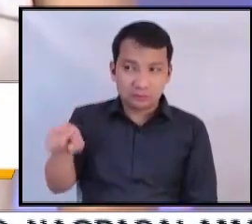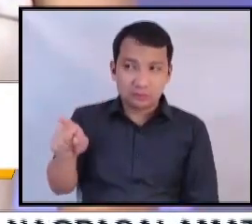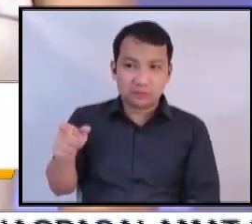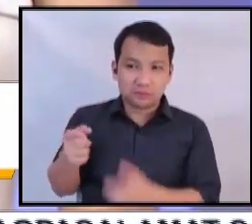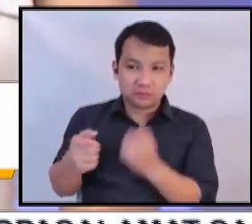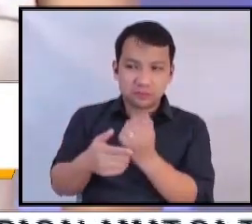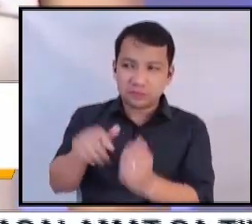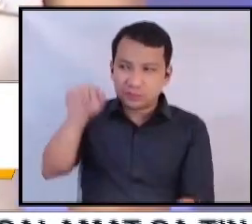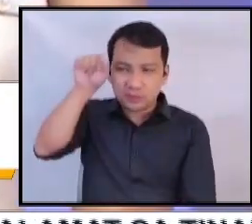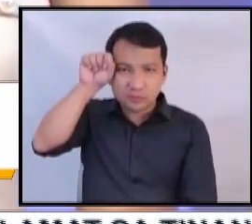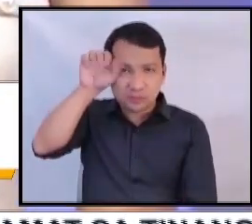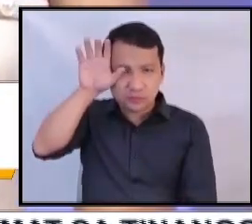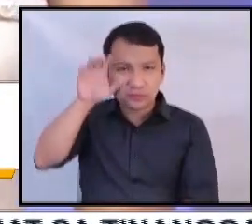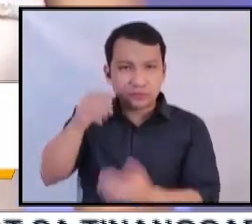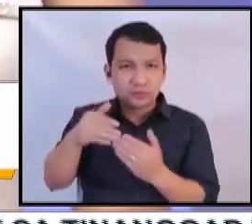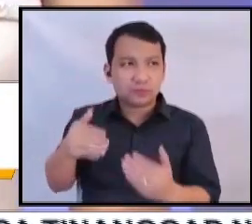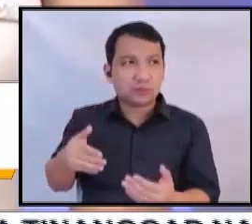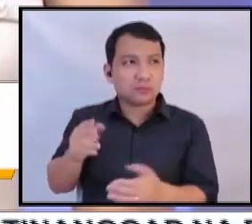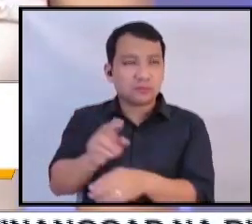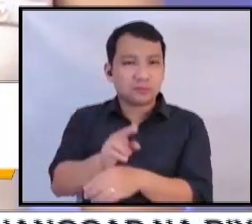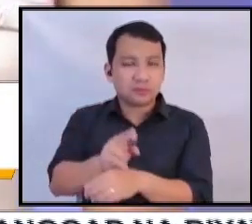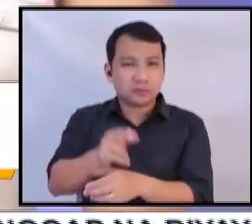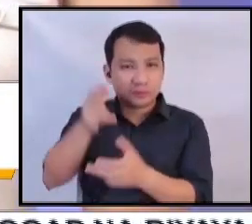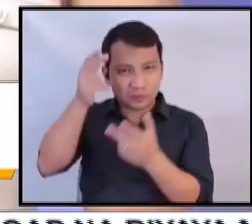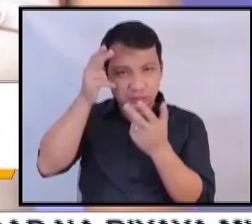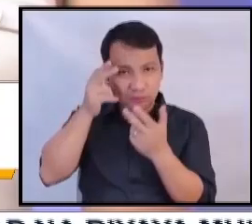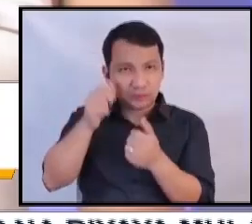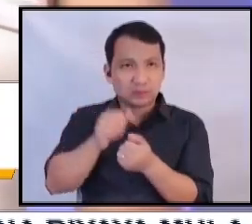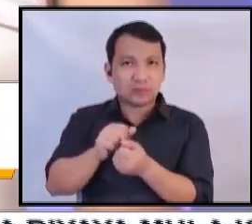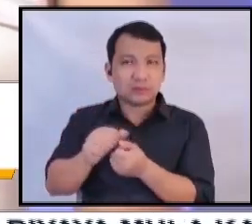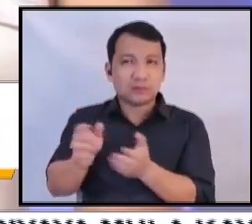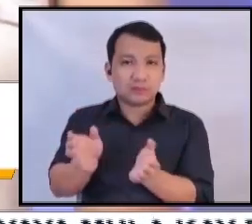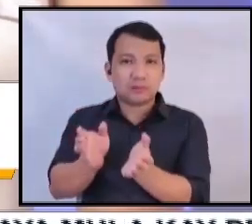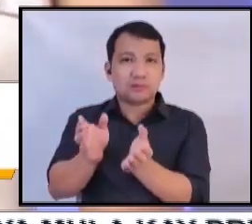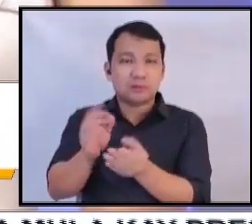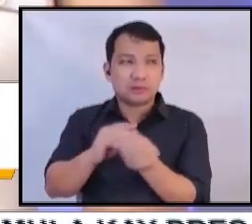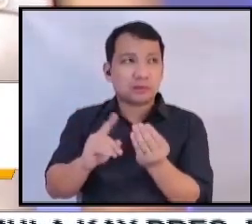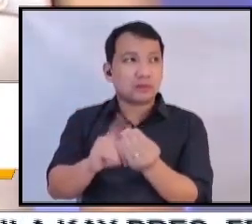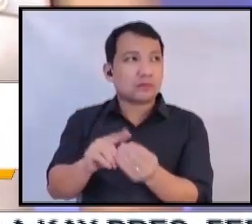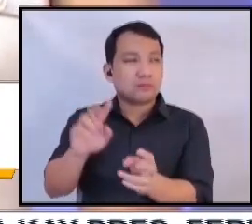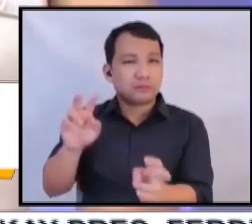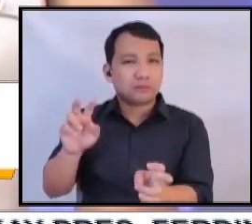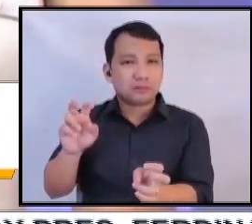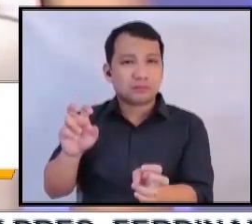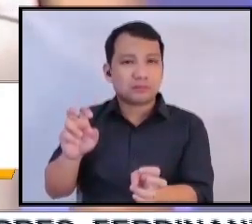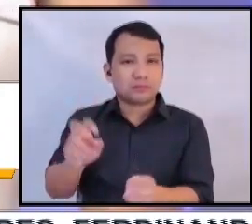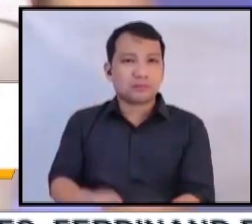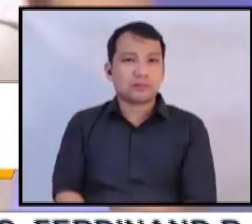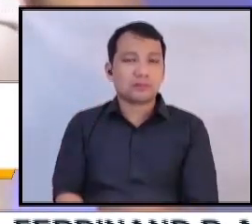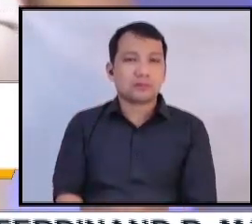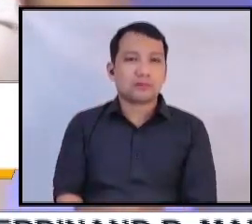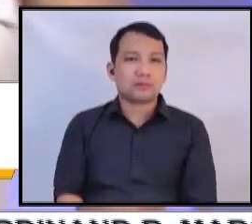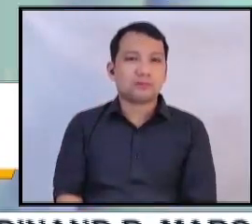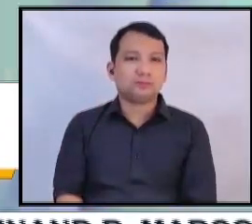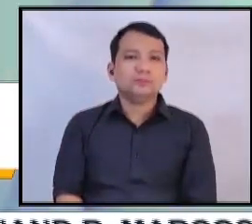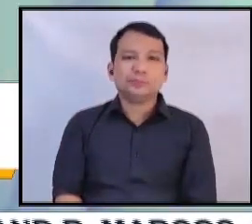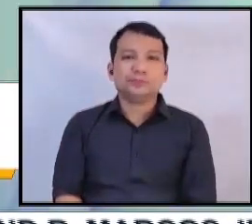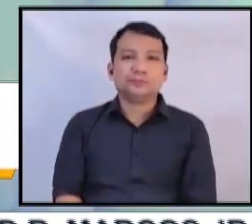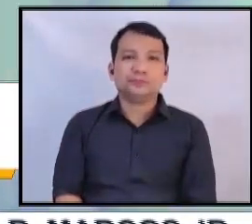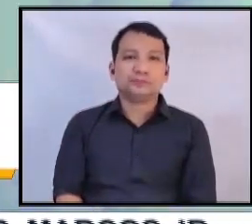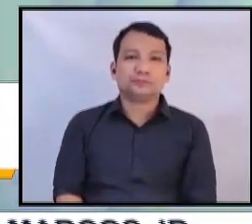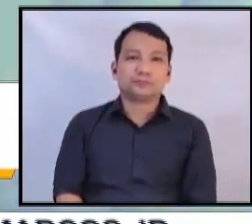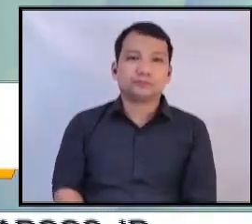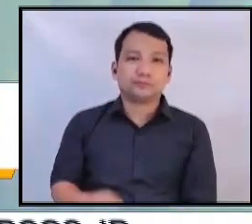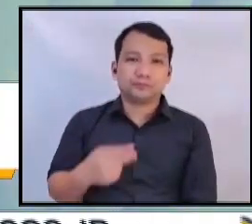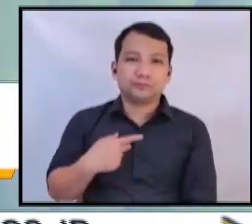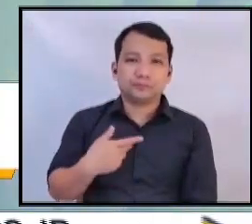I wonder if you will also use your crown, ano, para ma-push forward pa itong sinagot mo ng Q&A about sa LGBT. Yes po, I think as beauty queens, we're